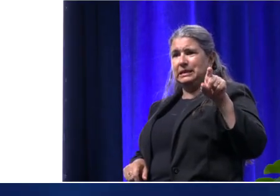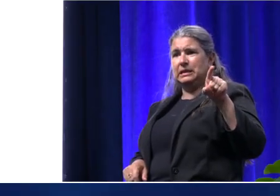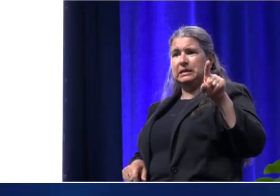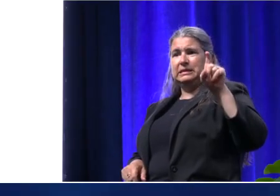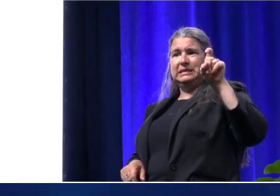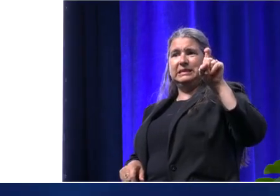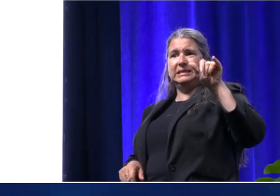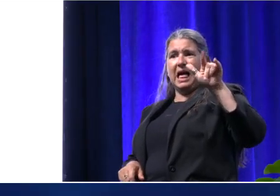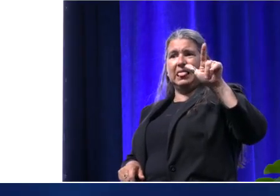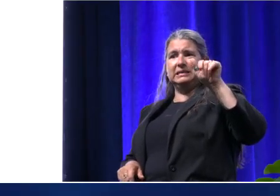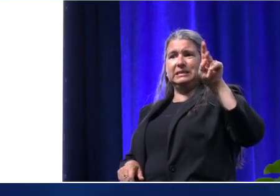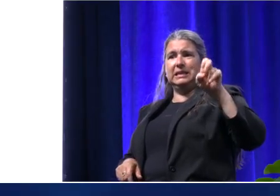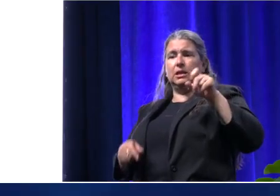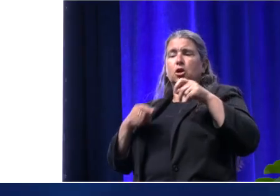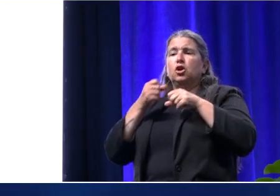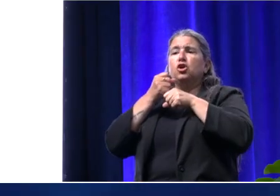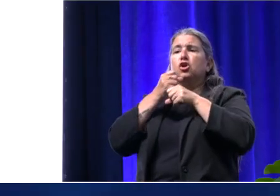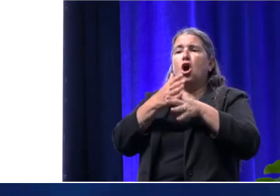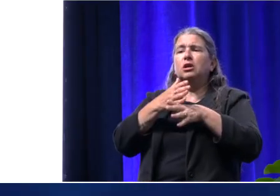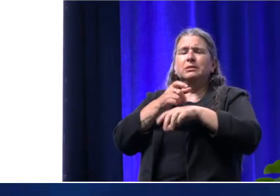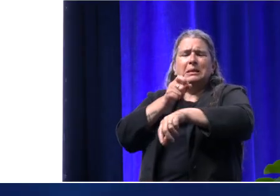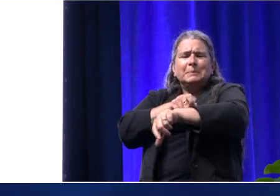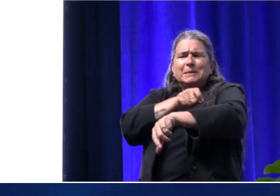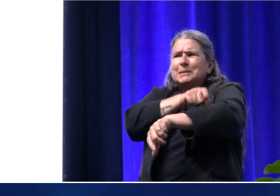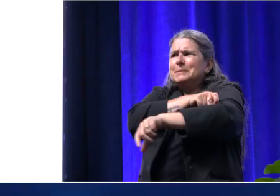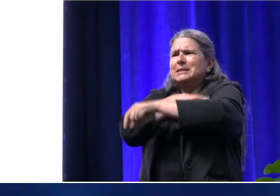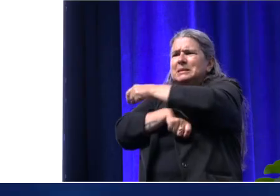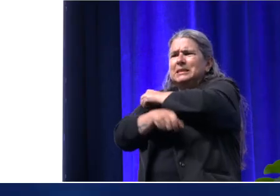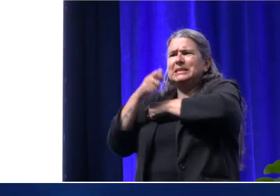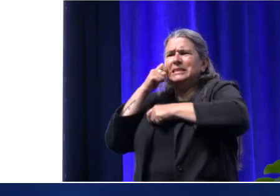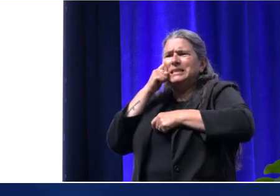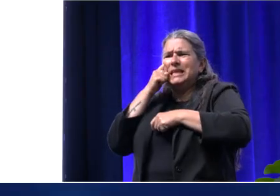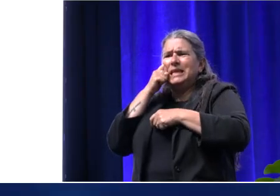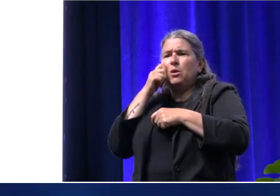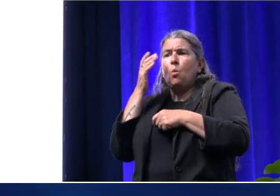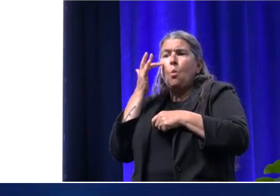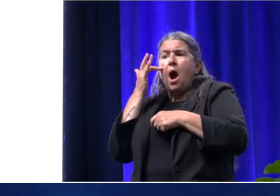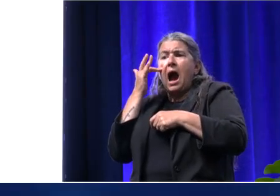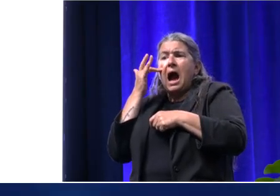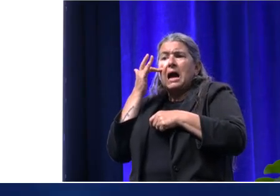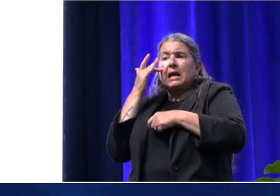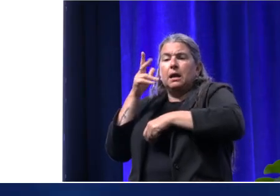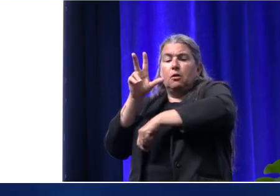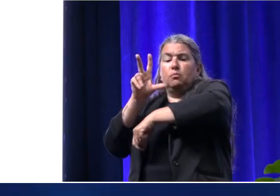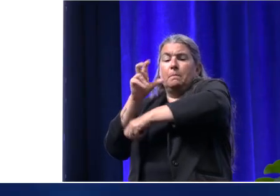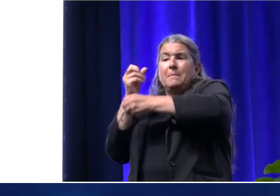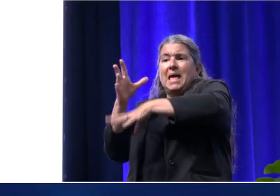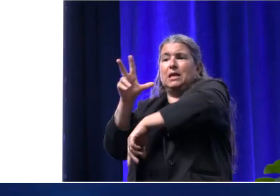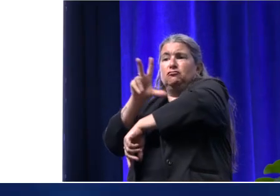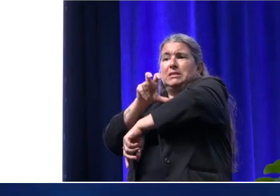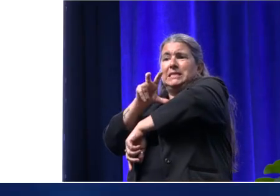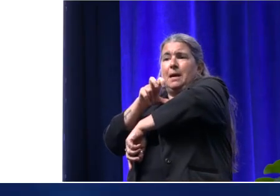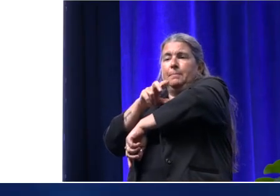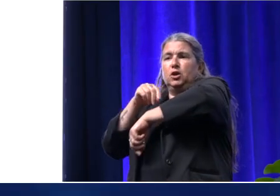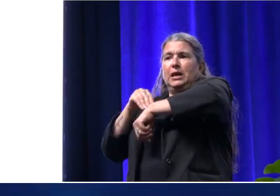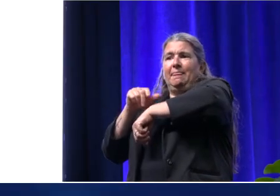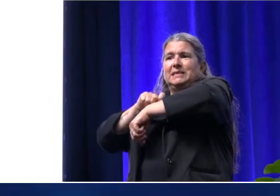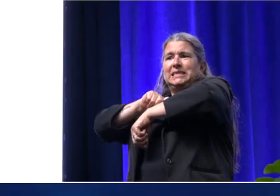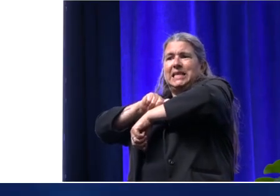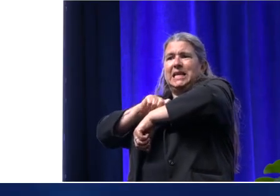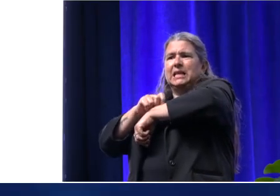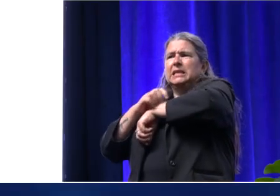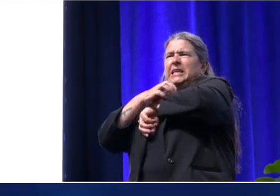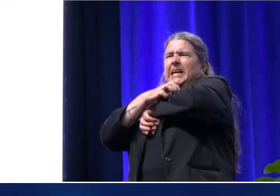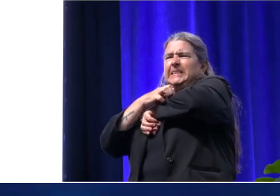lot of kappa opioid receptors in your skin. And our colleagues who are at student service programs are